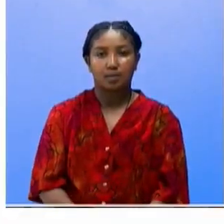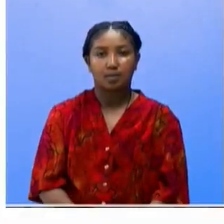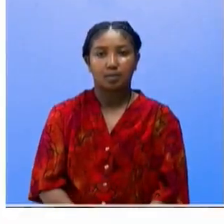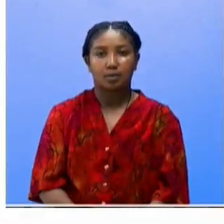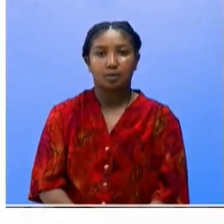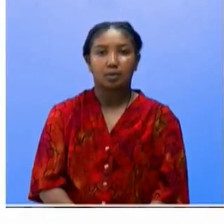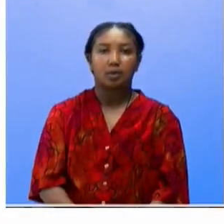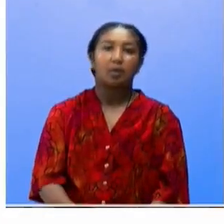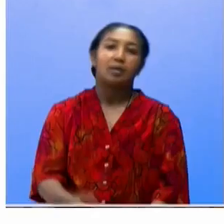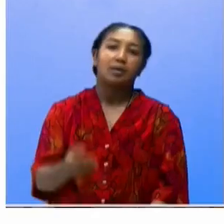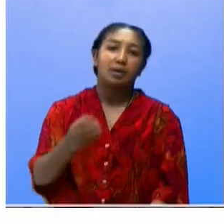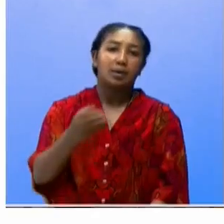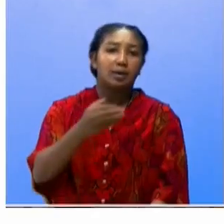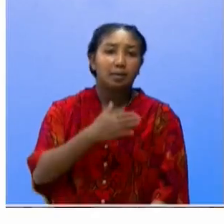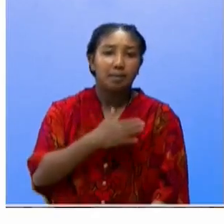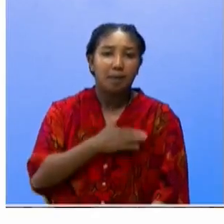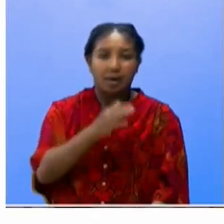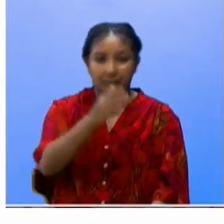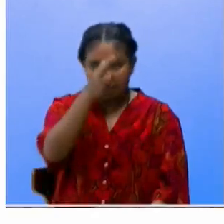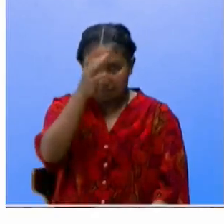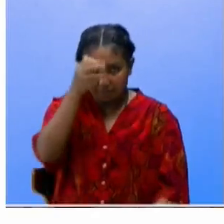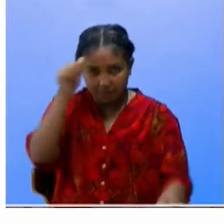My brother